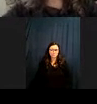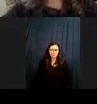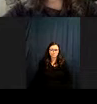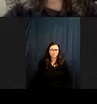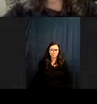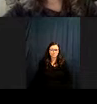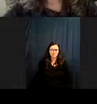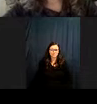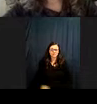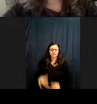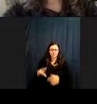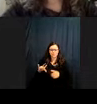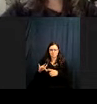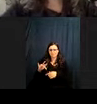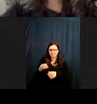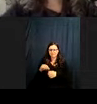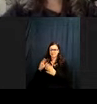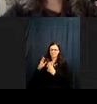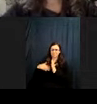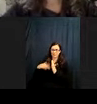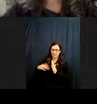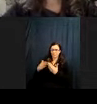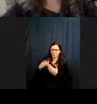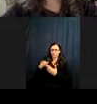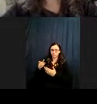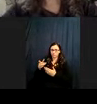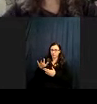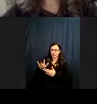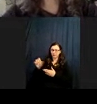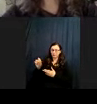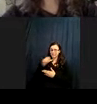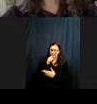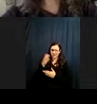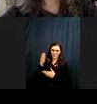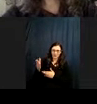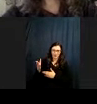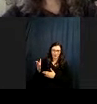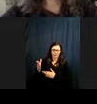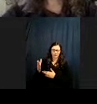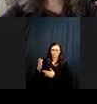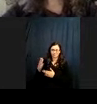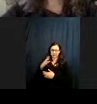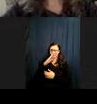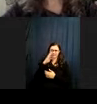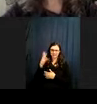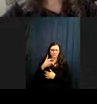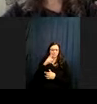The absence in the painting, what it's not depicting, what it's omitting as far as literal